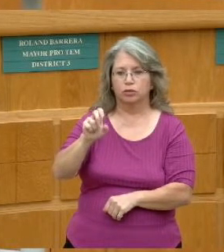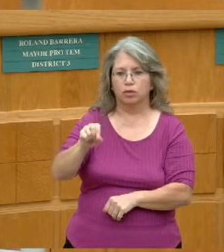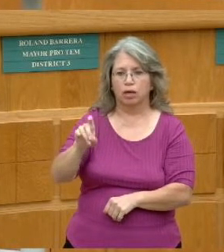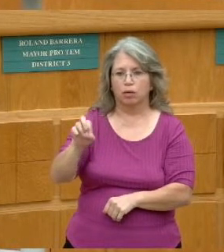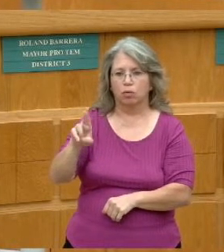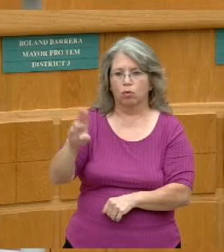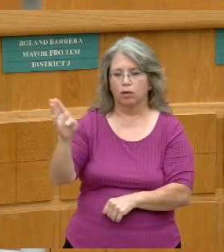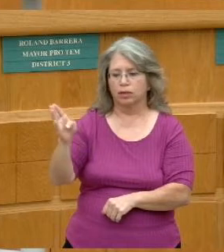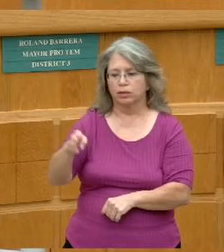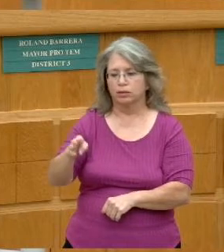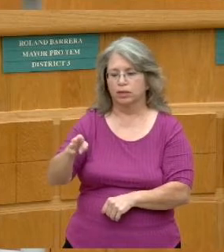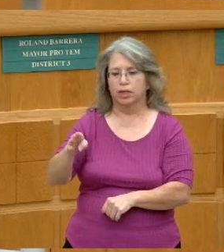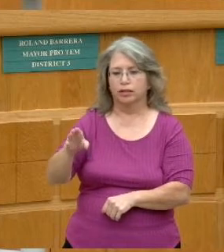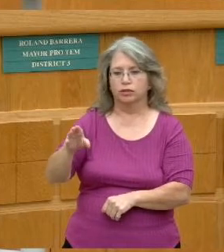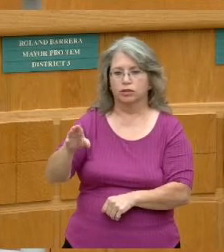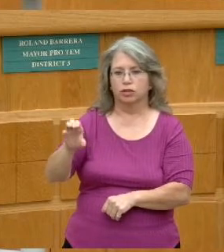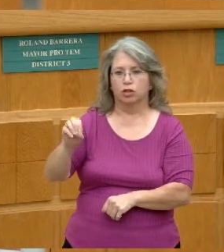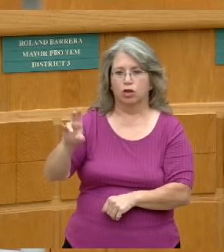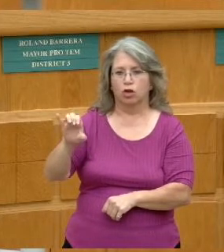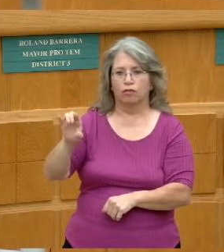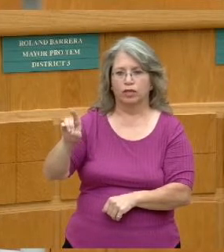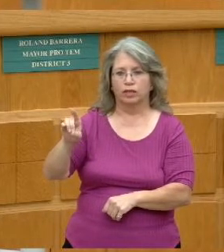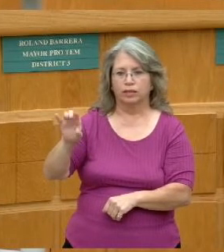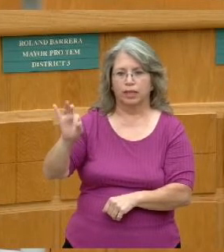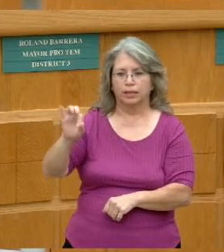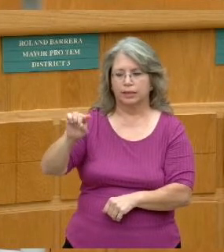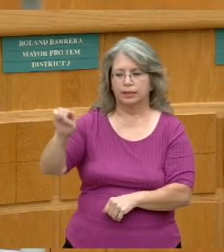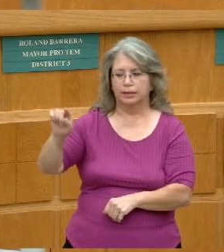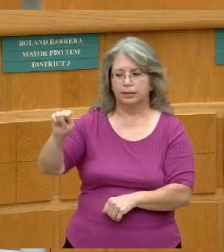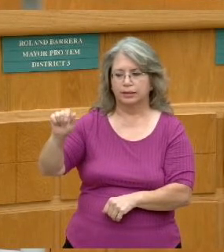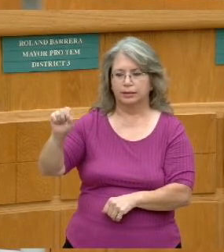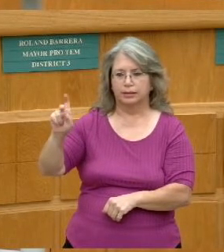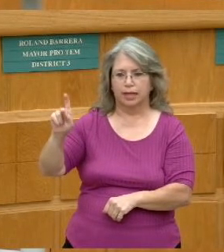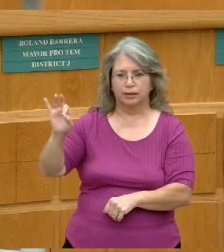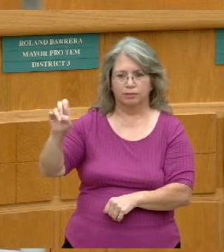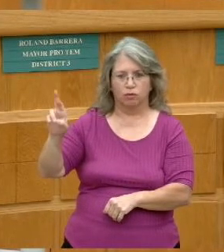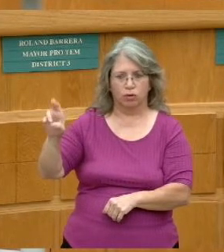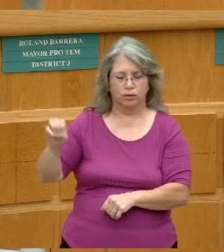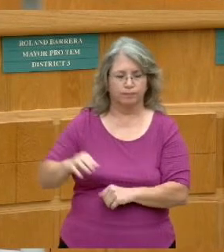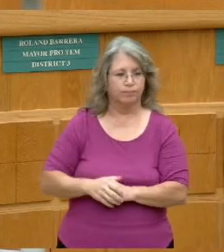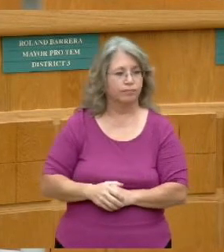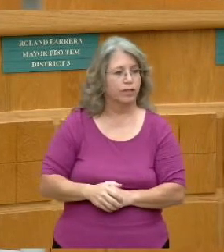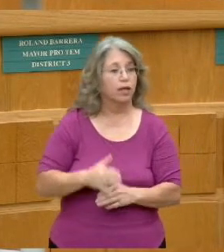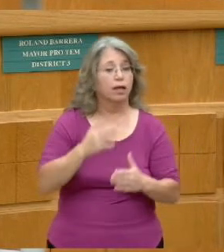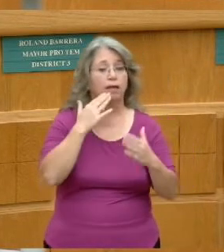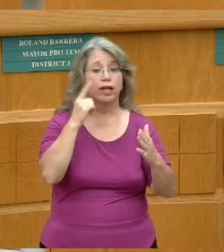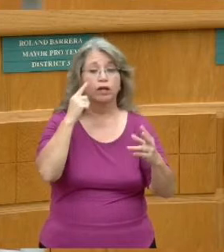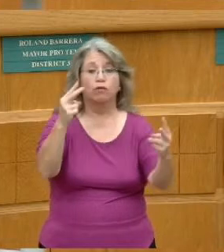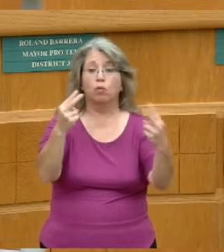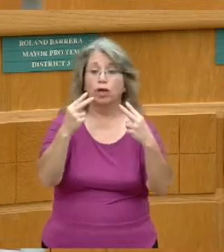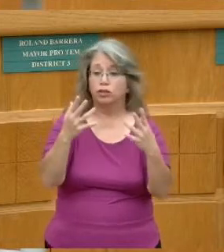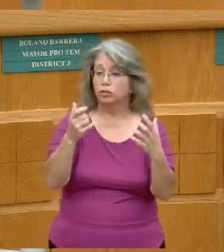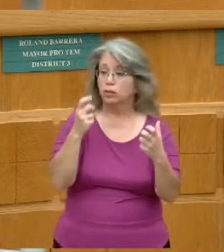okay? Okay, great. So we want to thank everybody for watching, and we're going to see if there's any questions at this point.